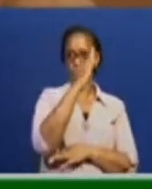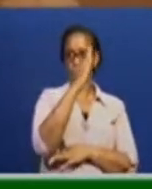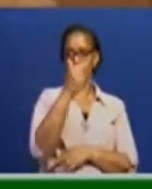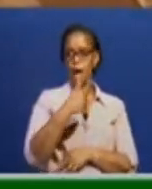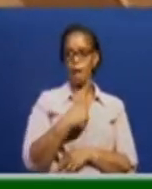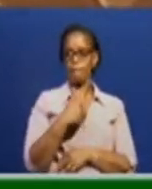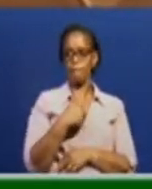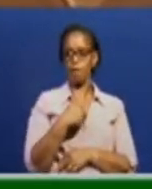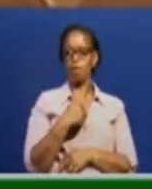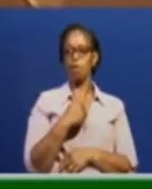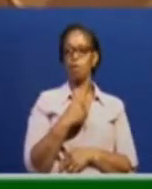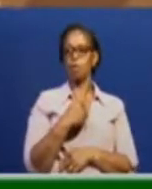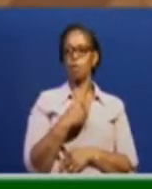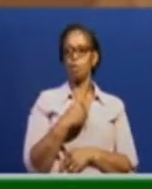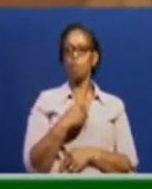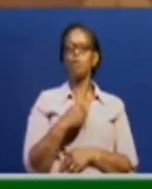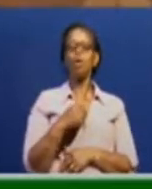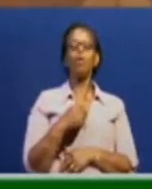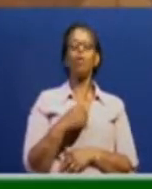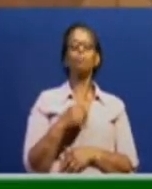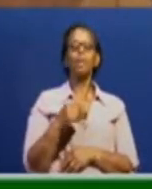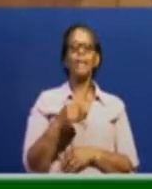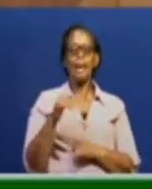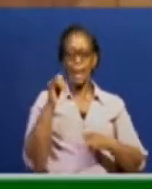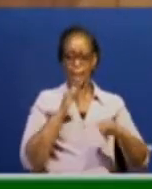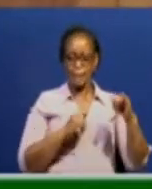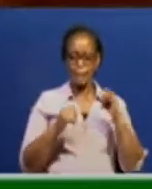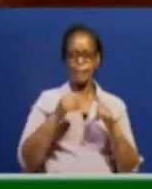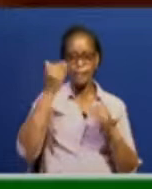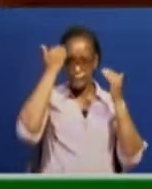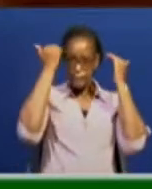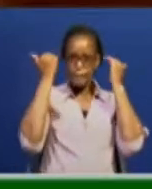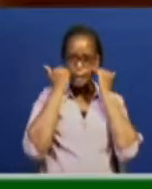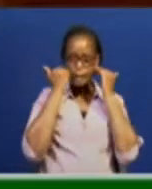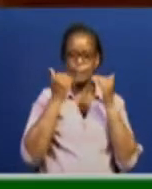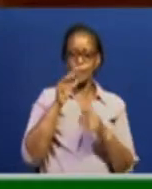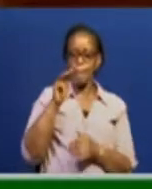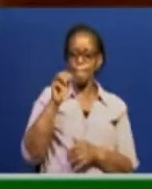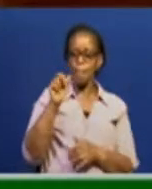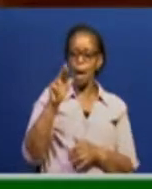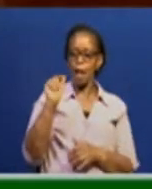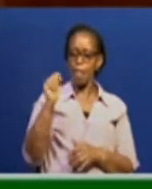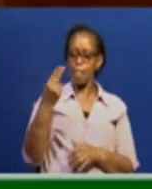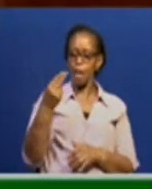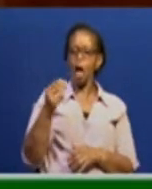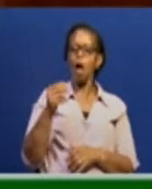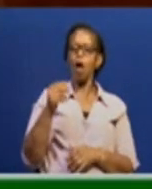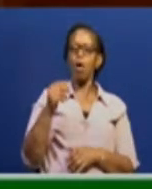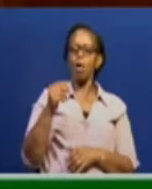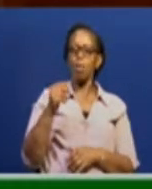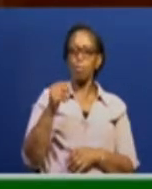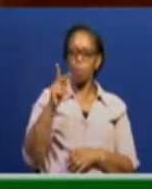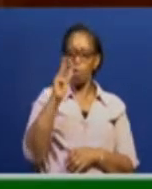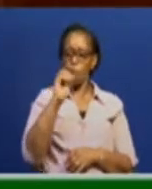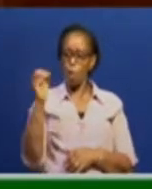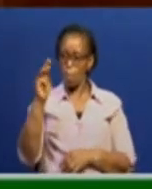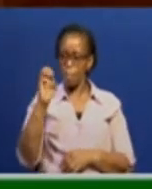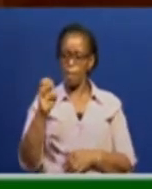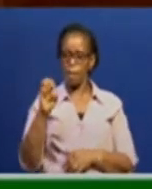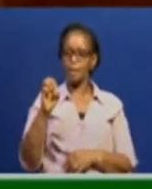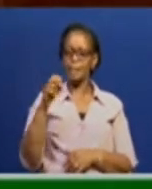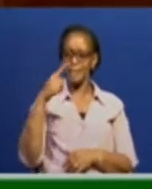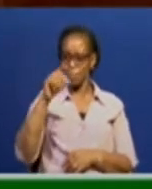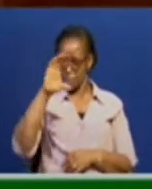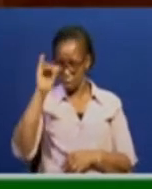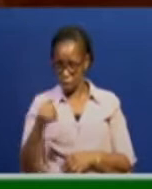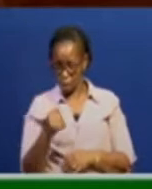Honorable Lady Justice Martha Koome, EGH, Chief Justice and President of the Supreme Court.